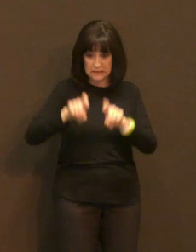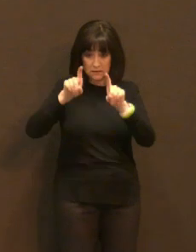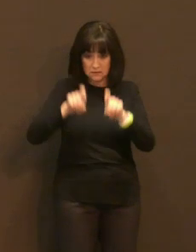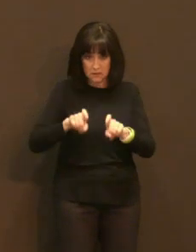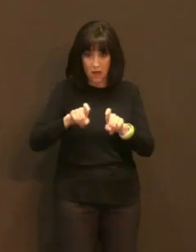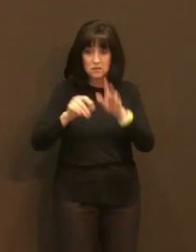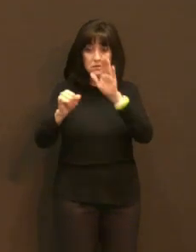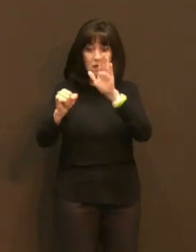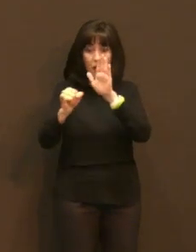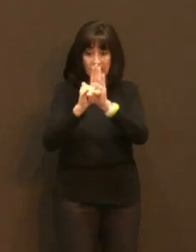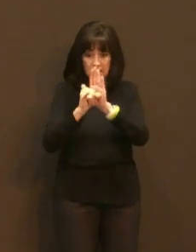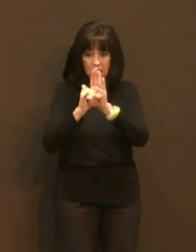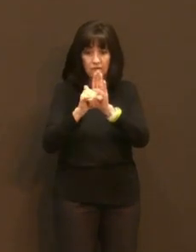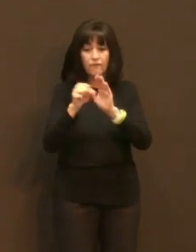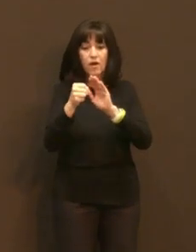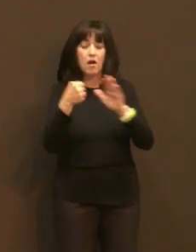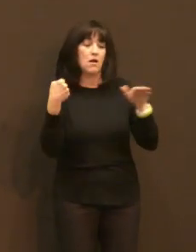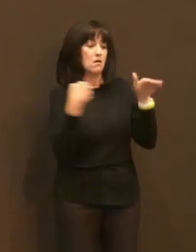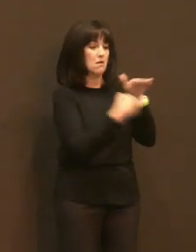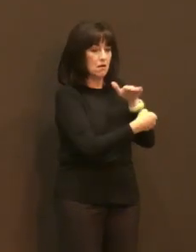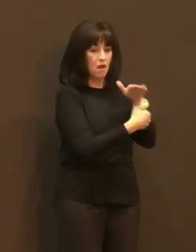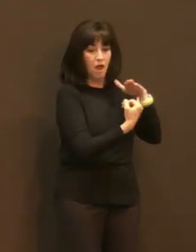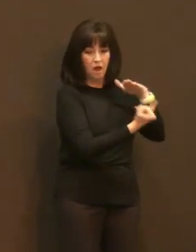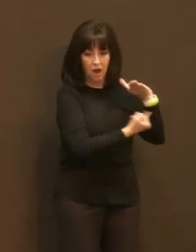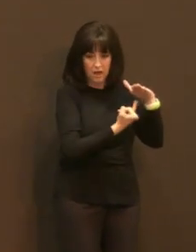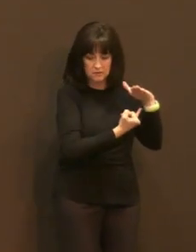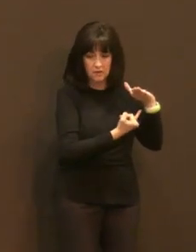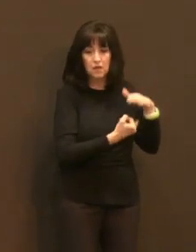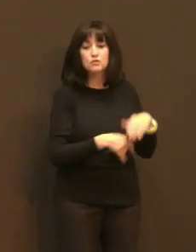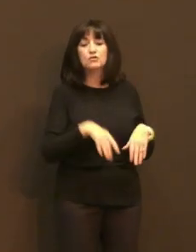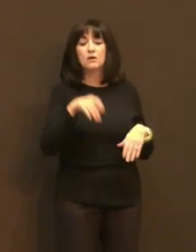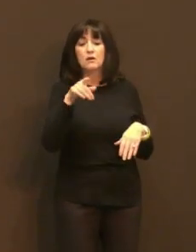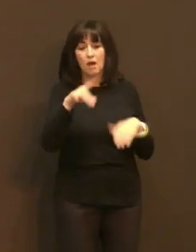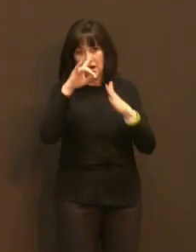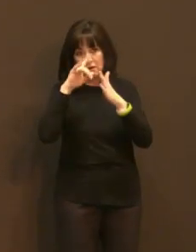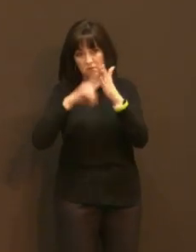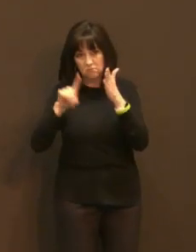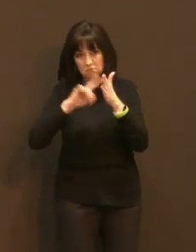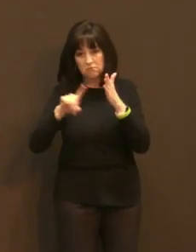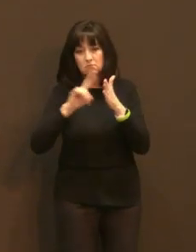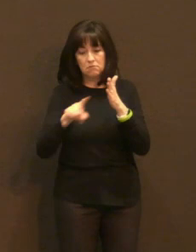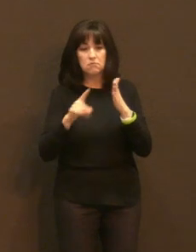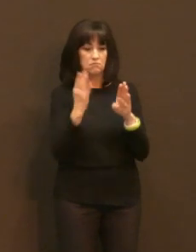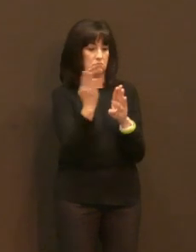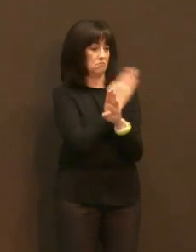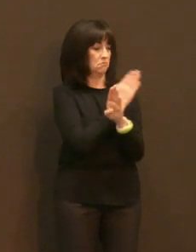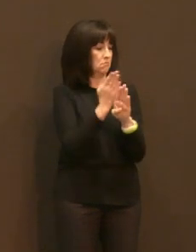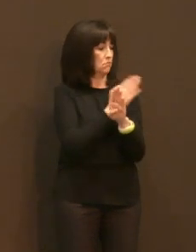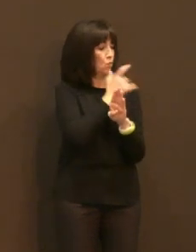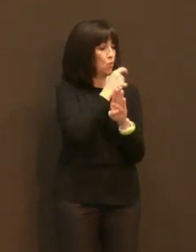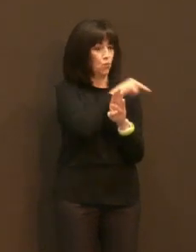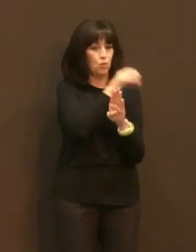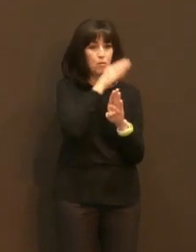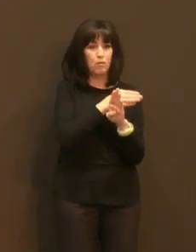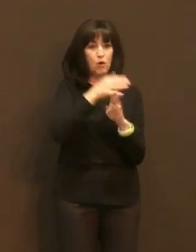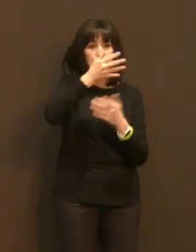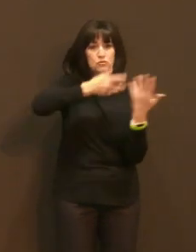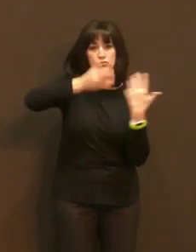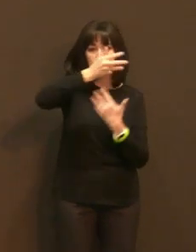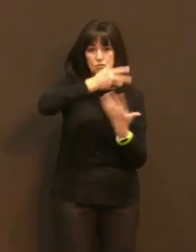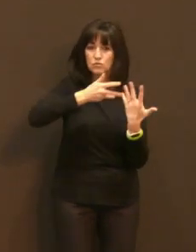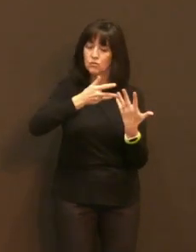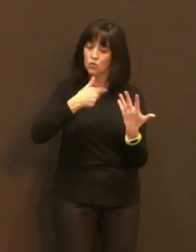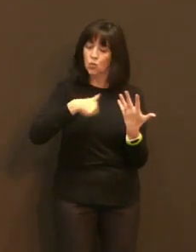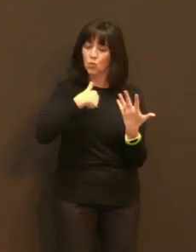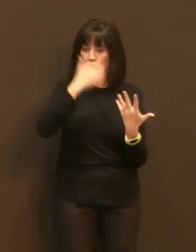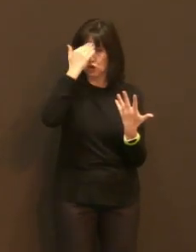social contacting, or contact tracking system, and we're developing that plan. Dr. Rattay, you want to add anything